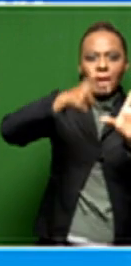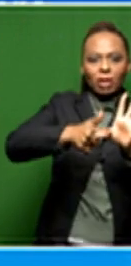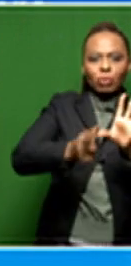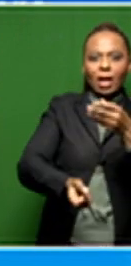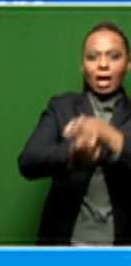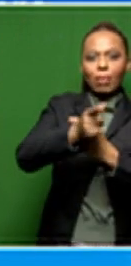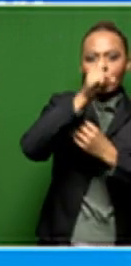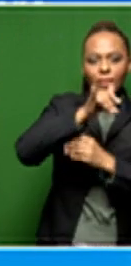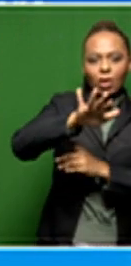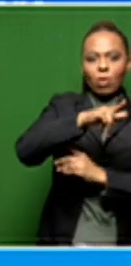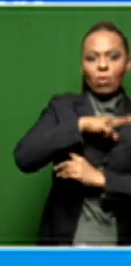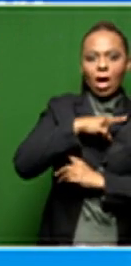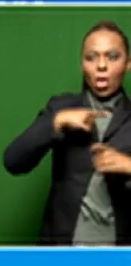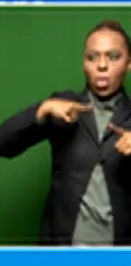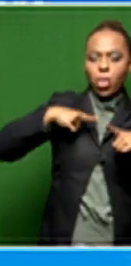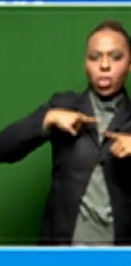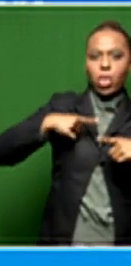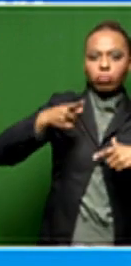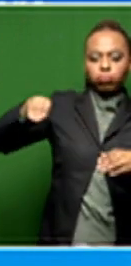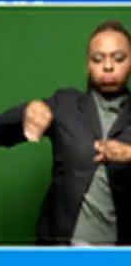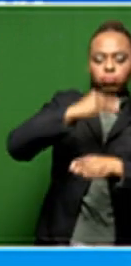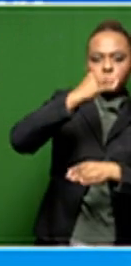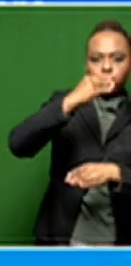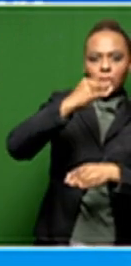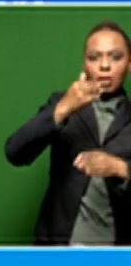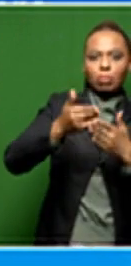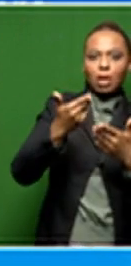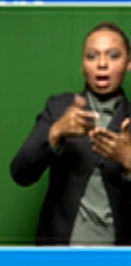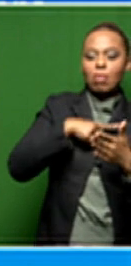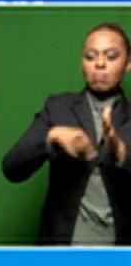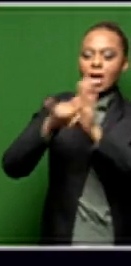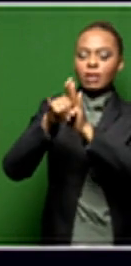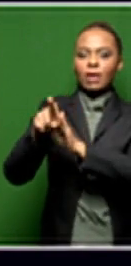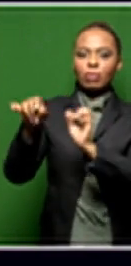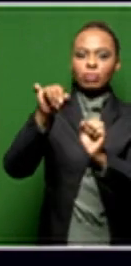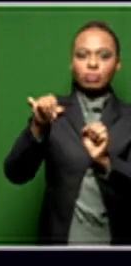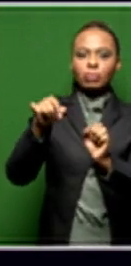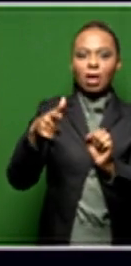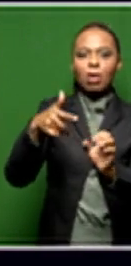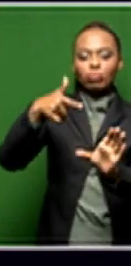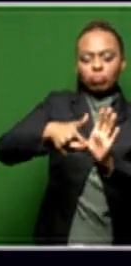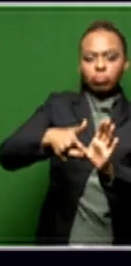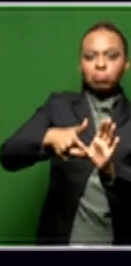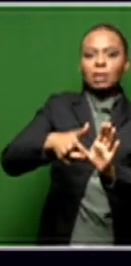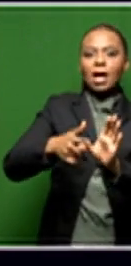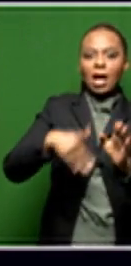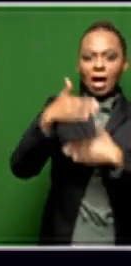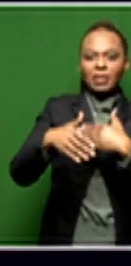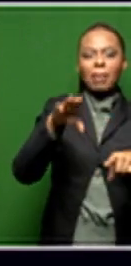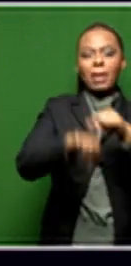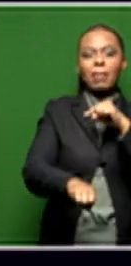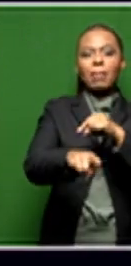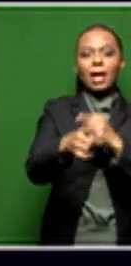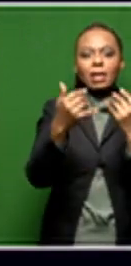by pre-authorizing the fuel transaction as soon as the vehicle is identified, and the fuel pump is then preset for the